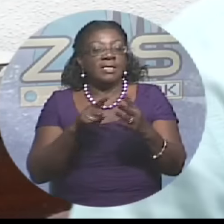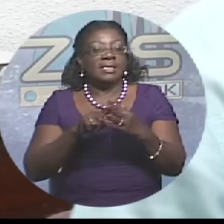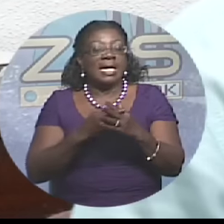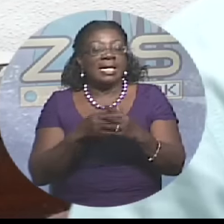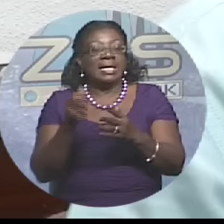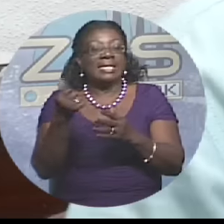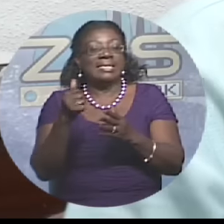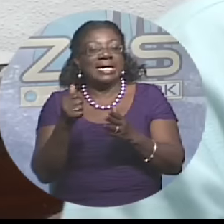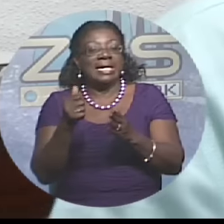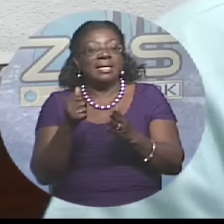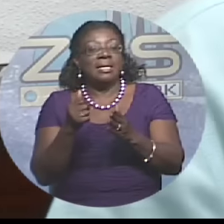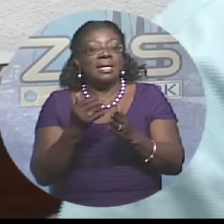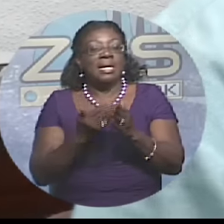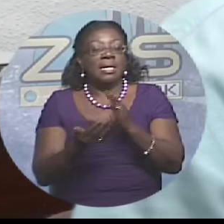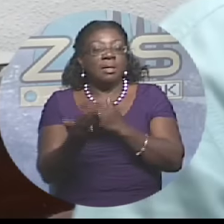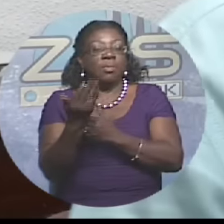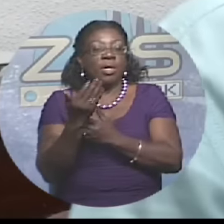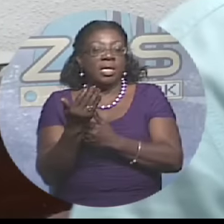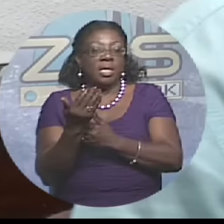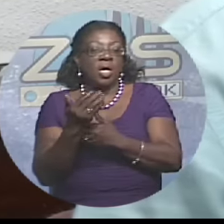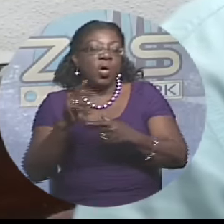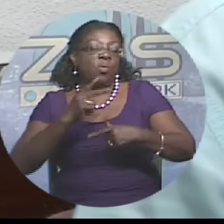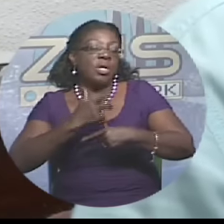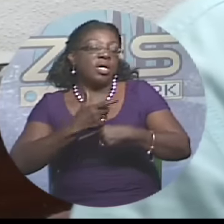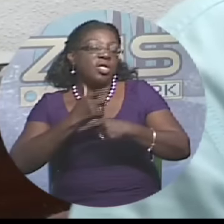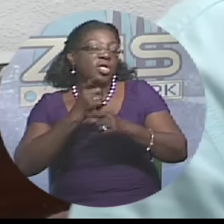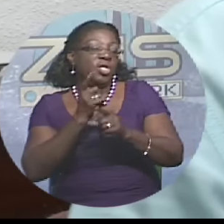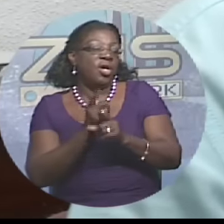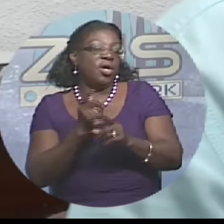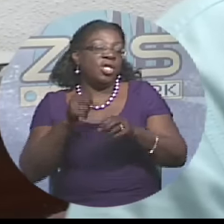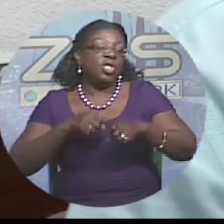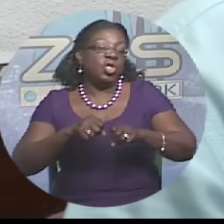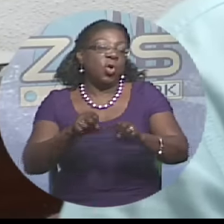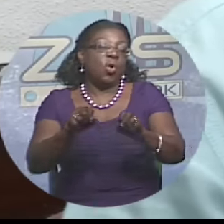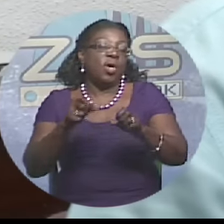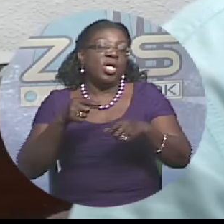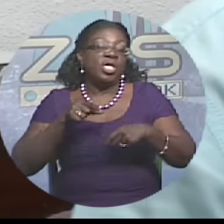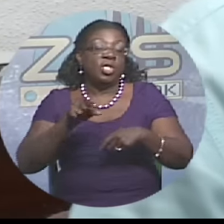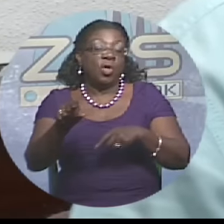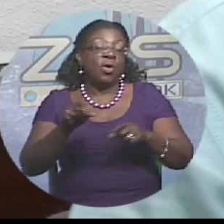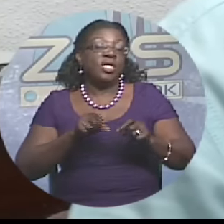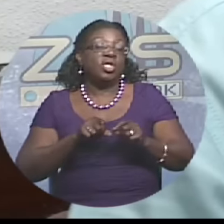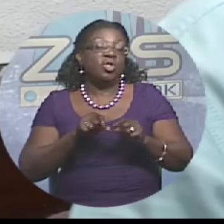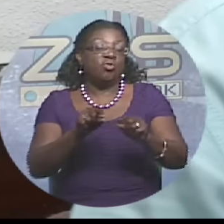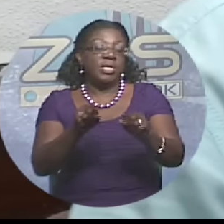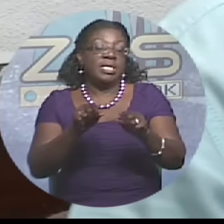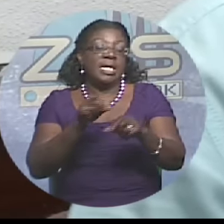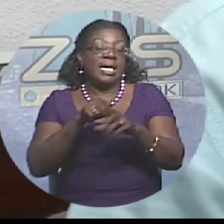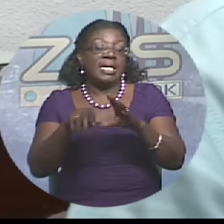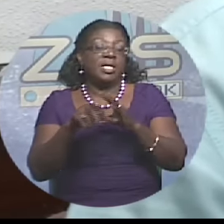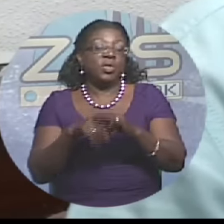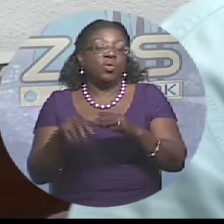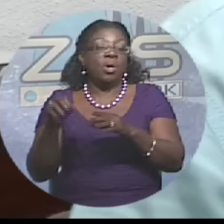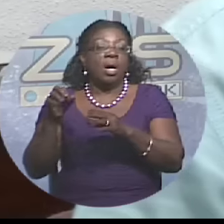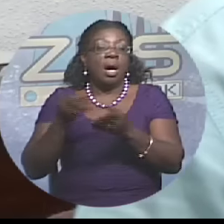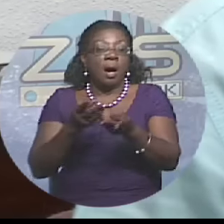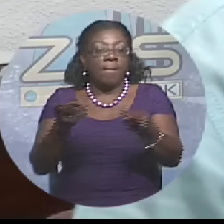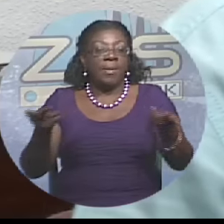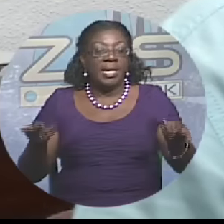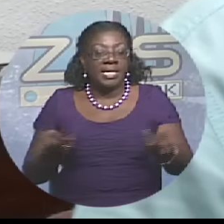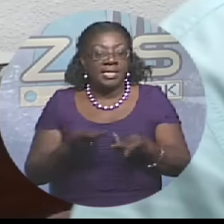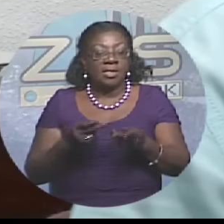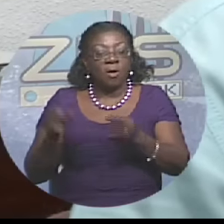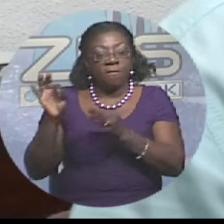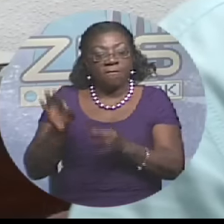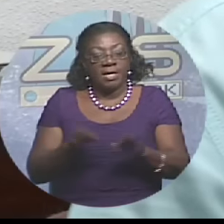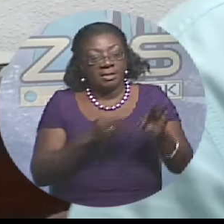Street into a fun and festival family atmosphere. We'll have a variety of stalls set up to include lots of good